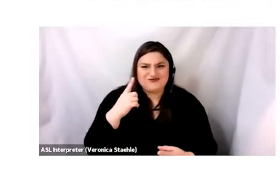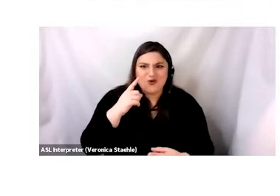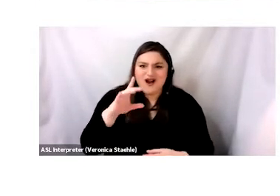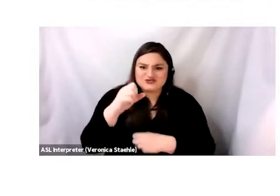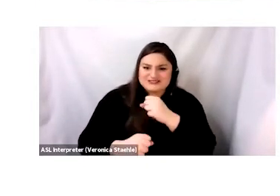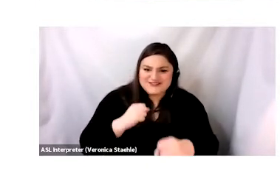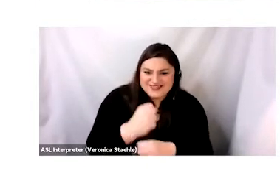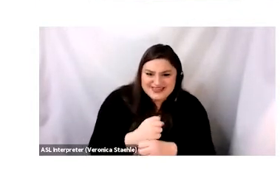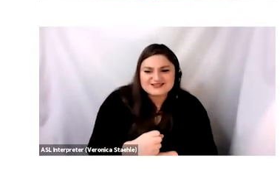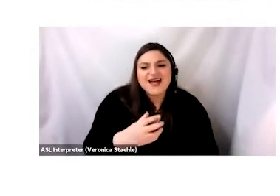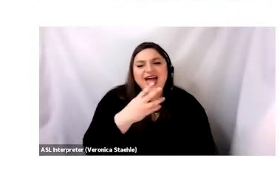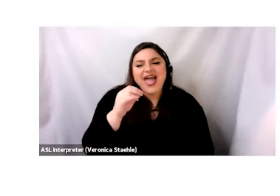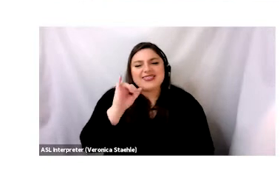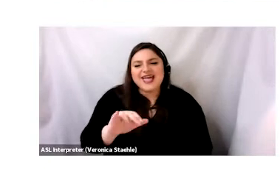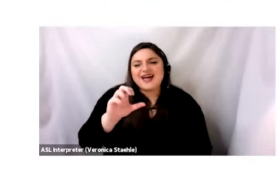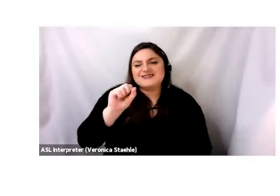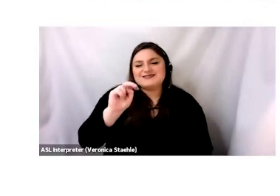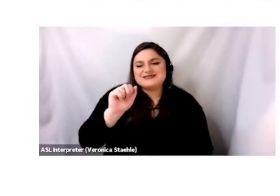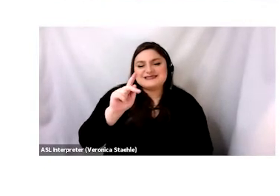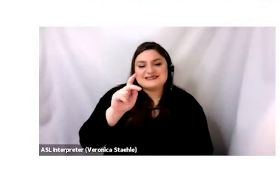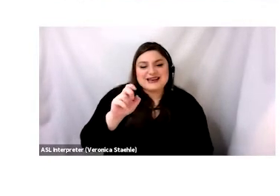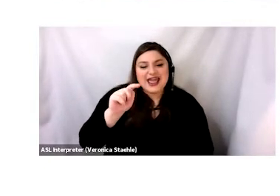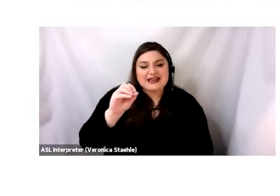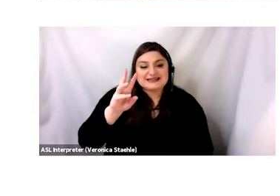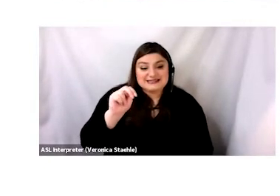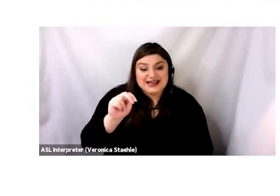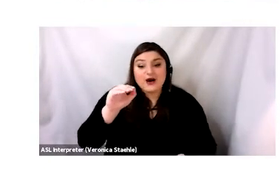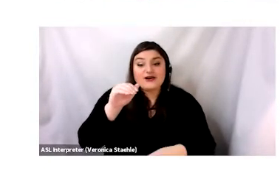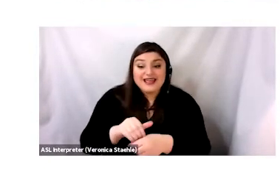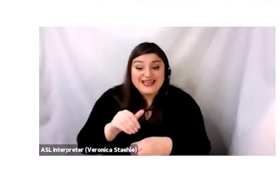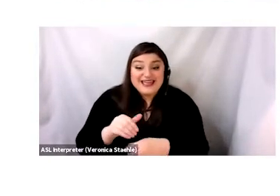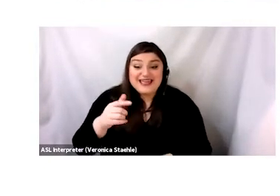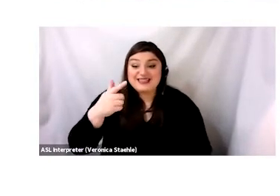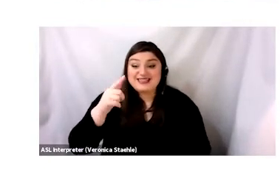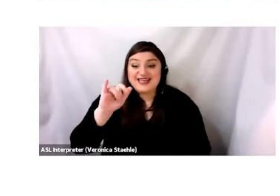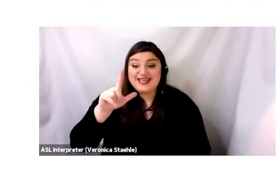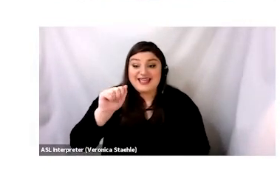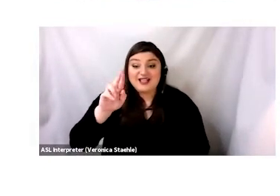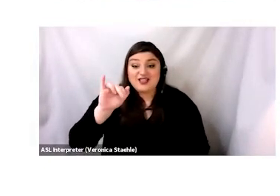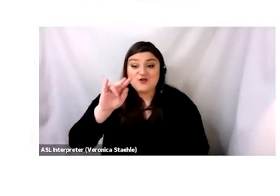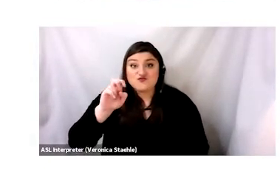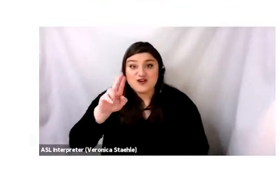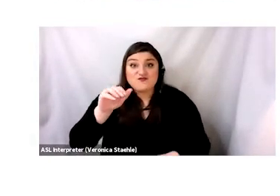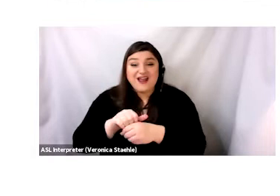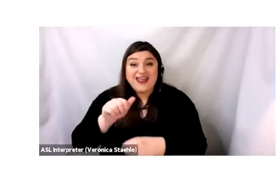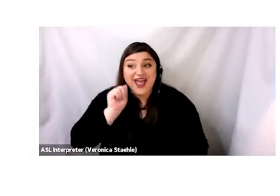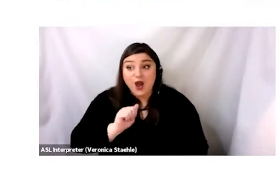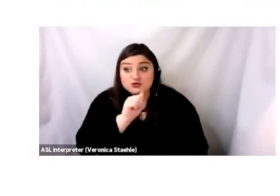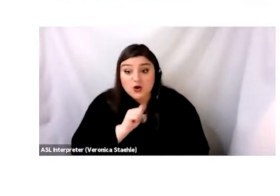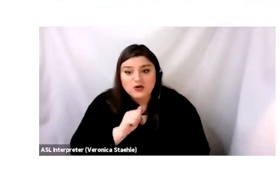Town along the Gila River in central Arizona have revealed that roasting cottonseed fragments dating back 1400